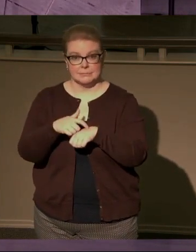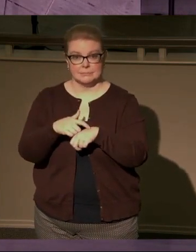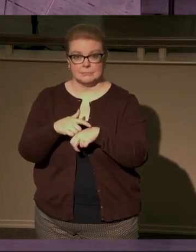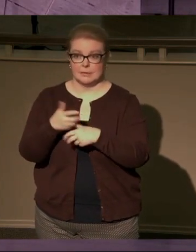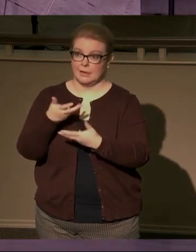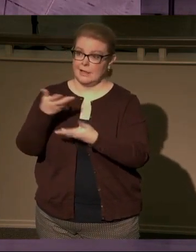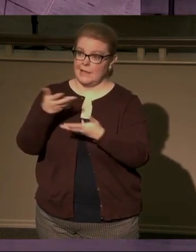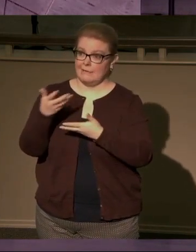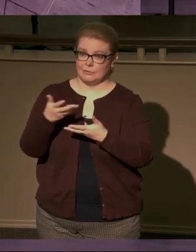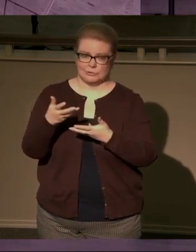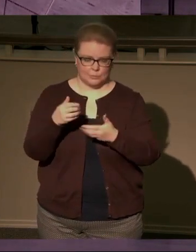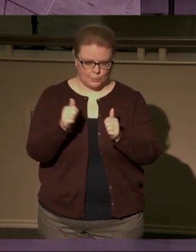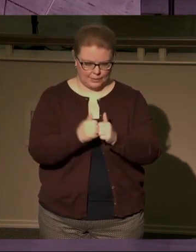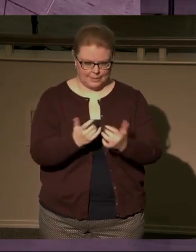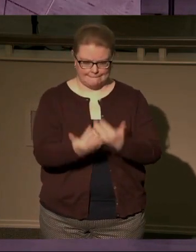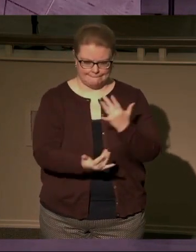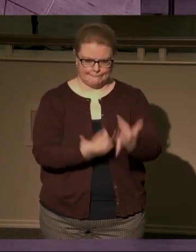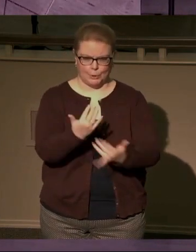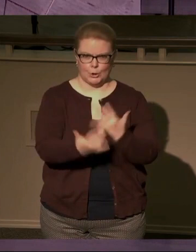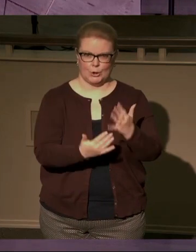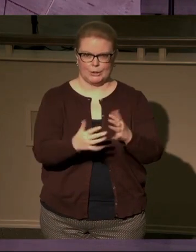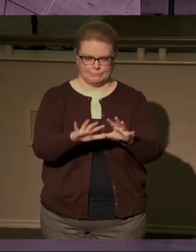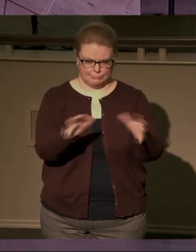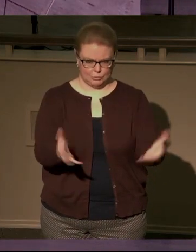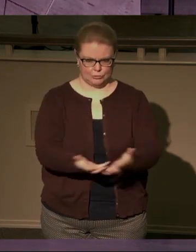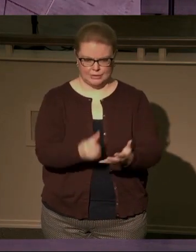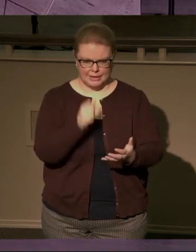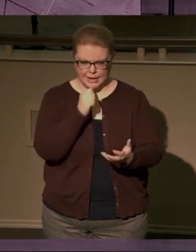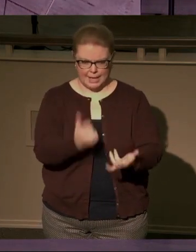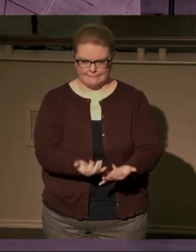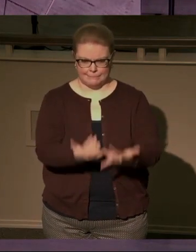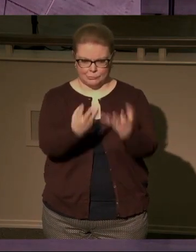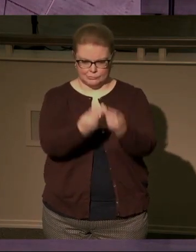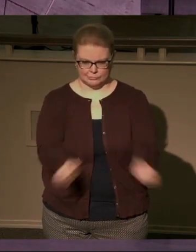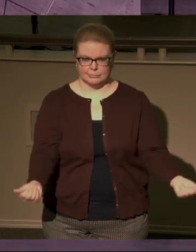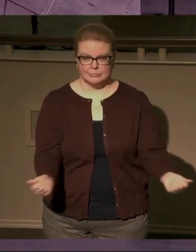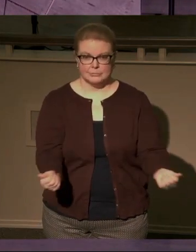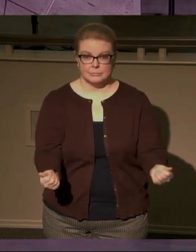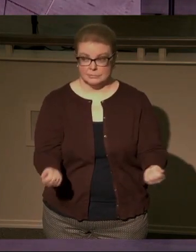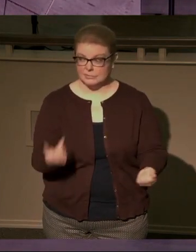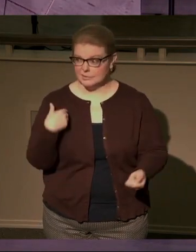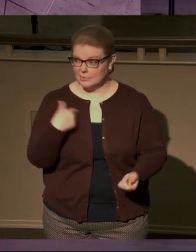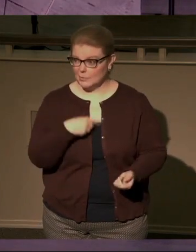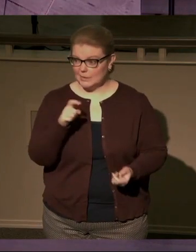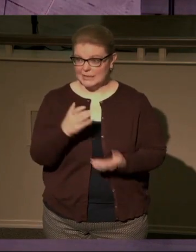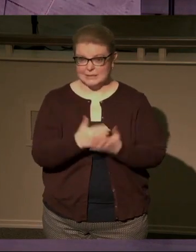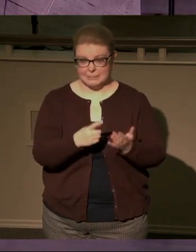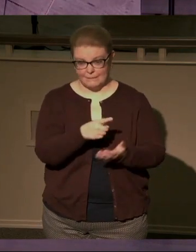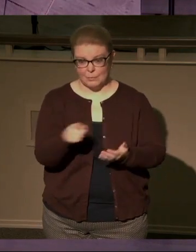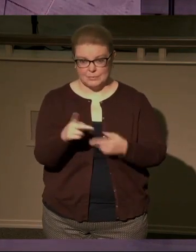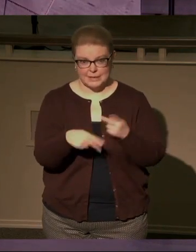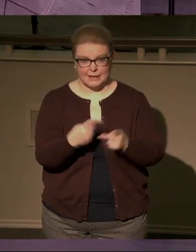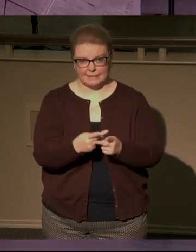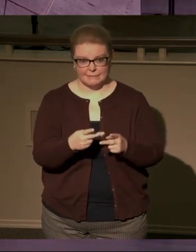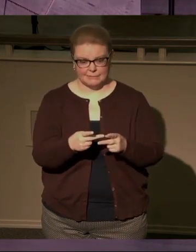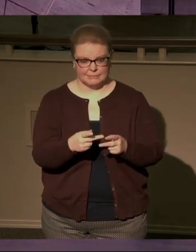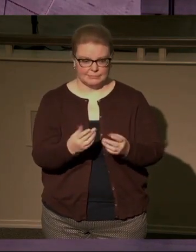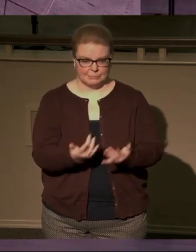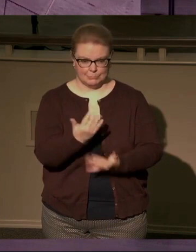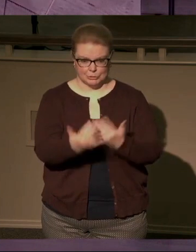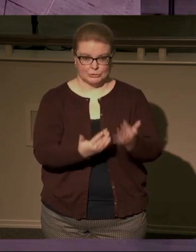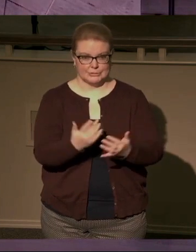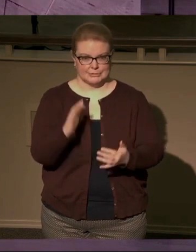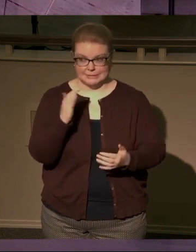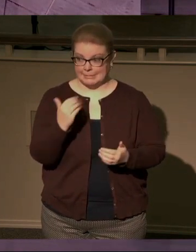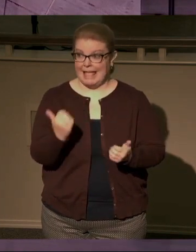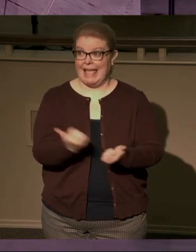a burning bush that didn't burn up. We need some of those kind of bushes in Texas, don't we? It seems like everything is ready to catch